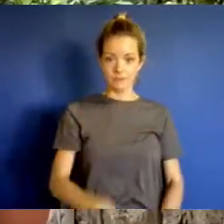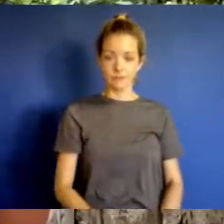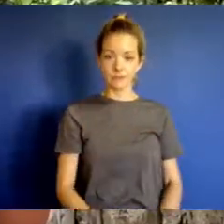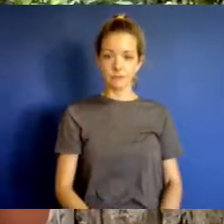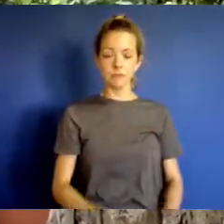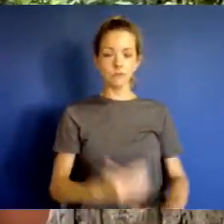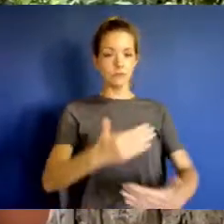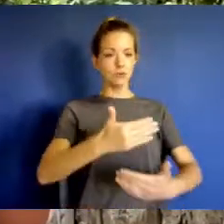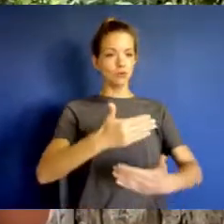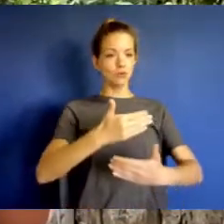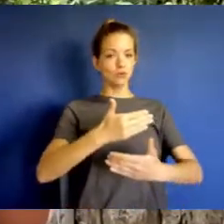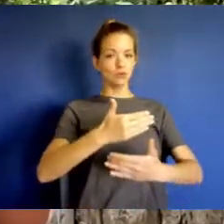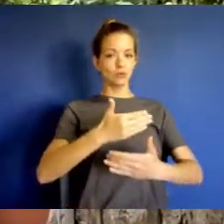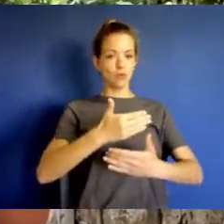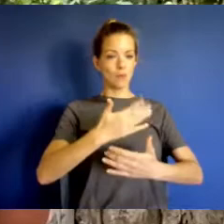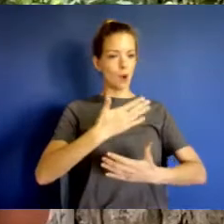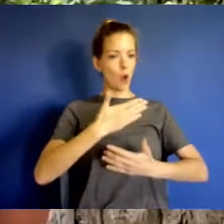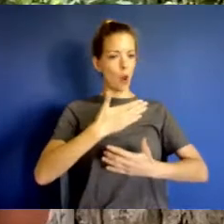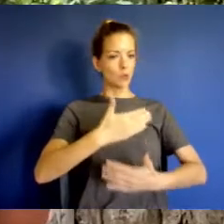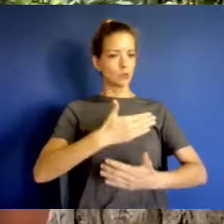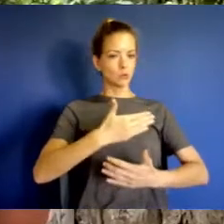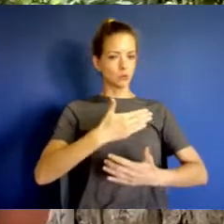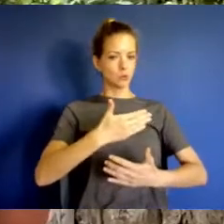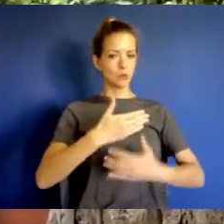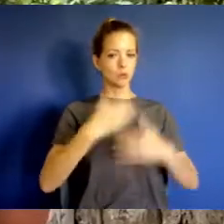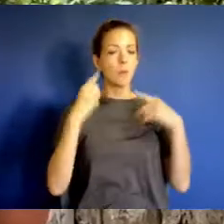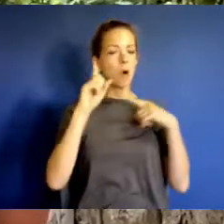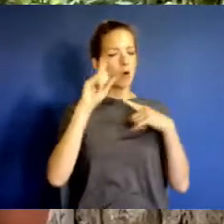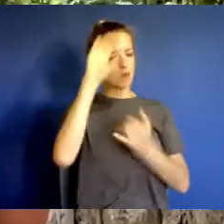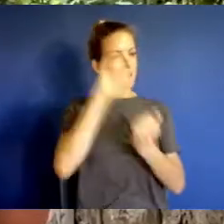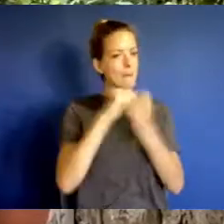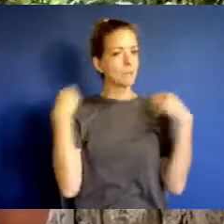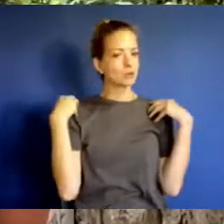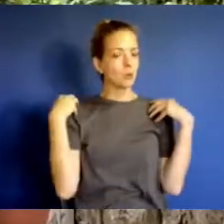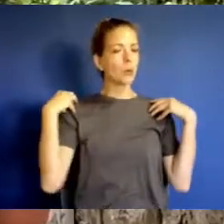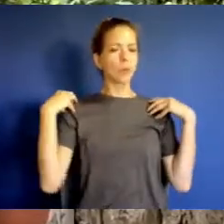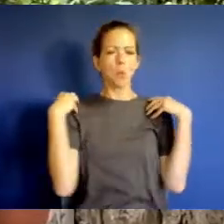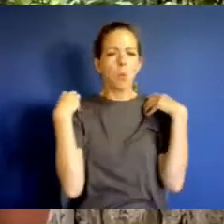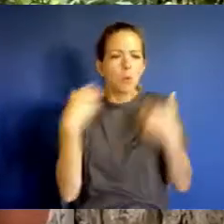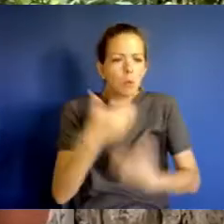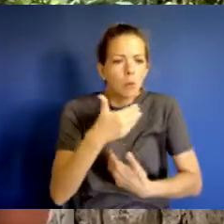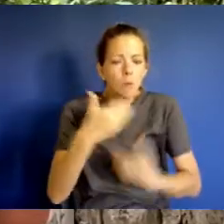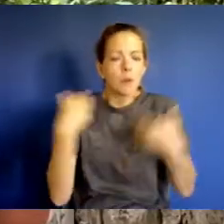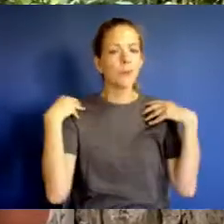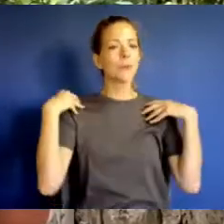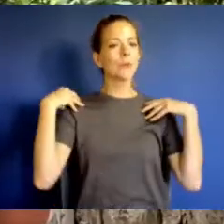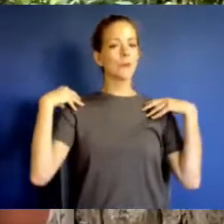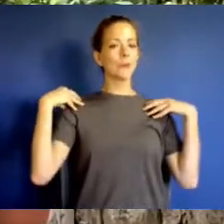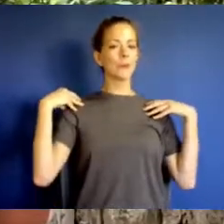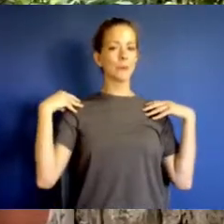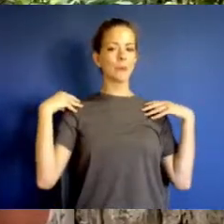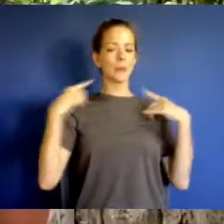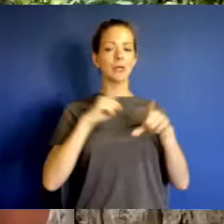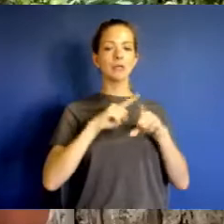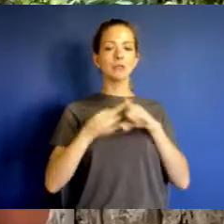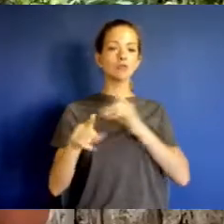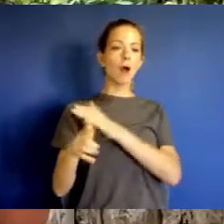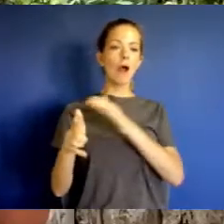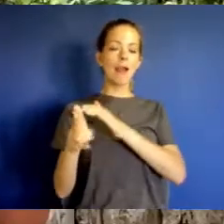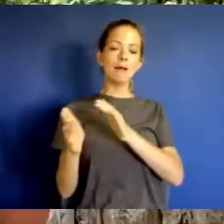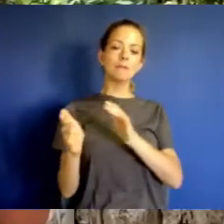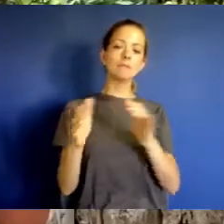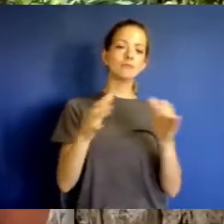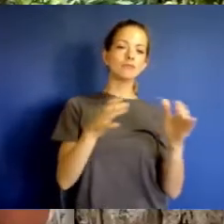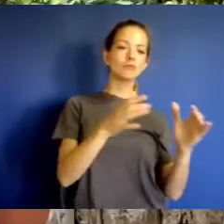into the body quite close. Keep your shoulder blades on the floor and drop over to the left hand side.